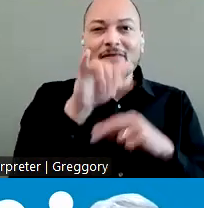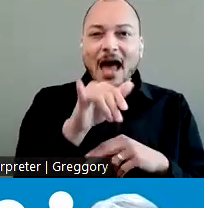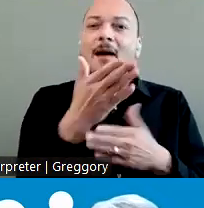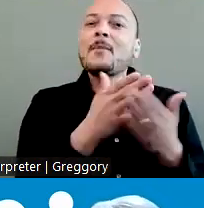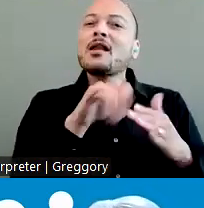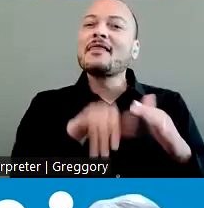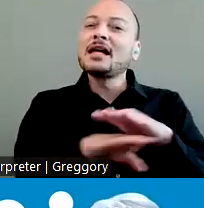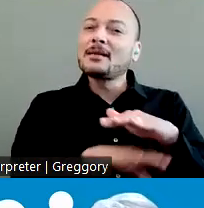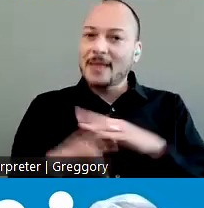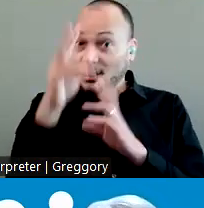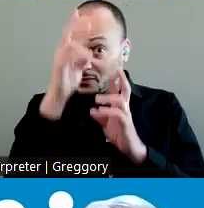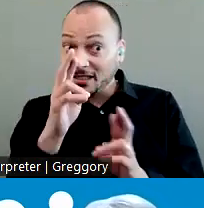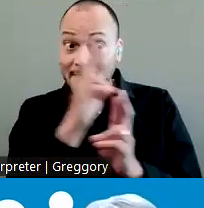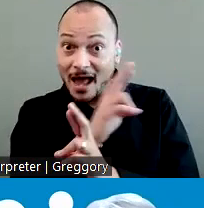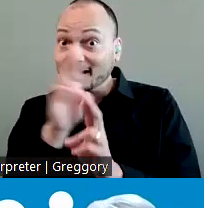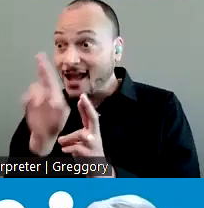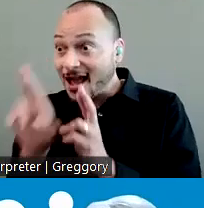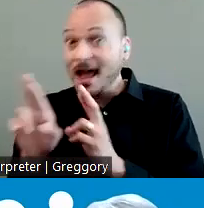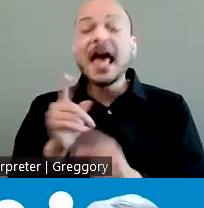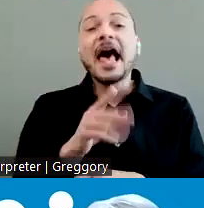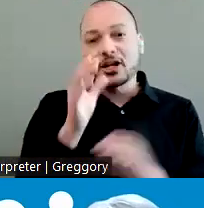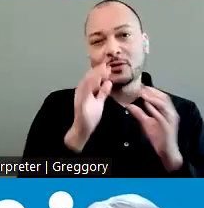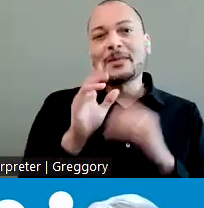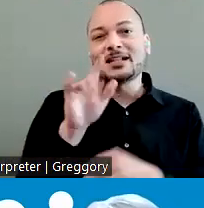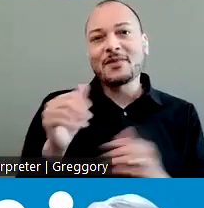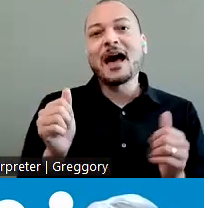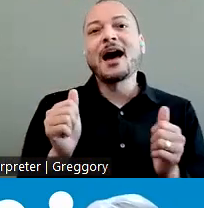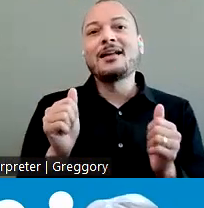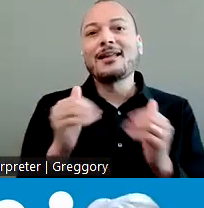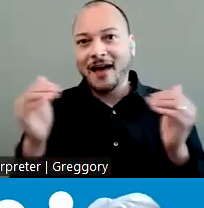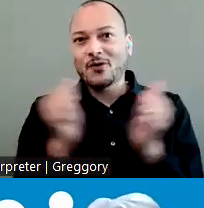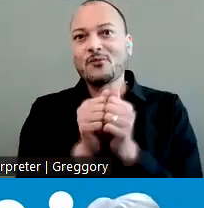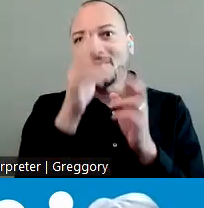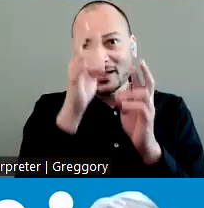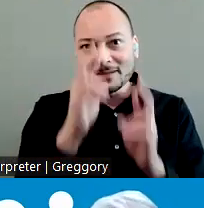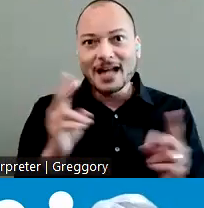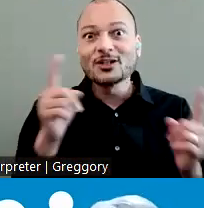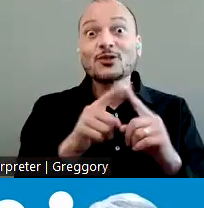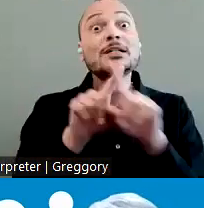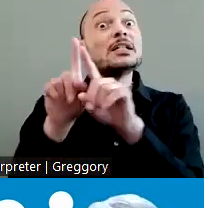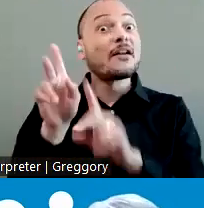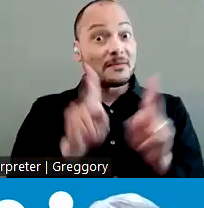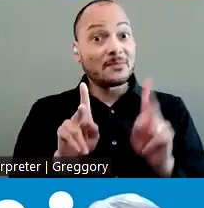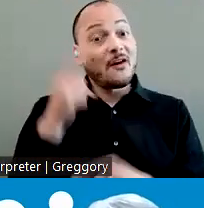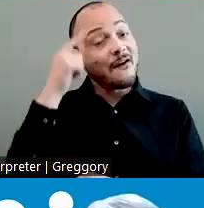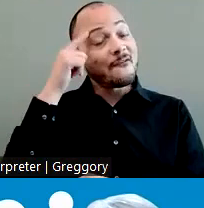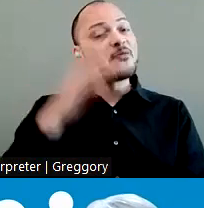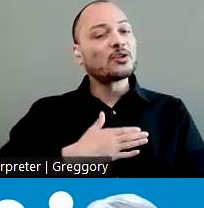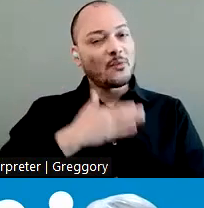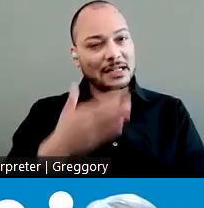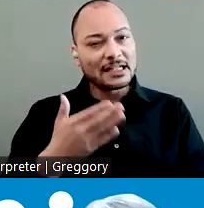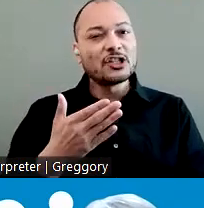basic respect and communication of that level of respect to people so that there's a willingness to entertain